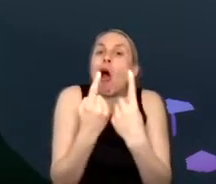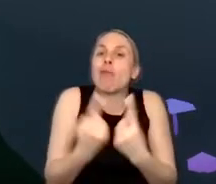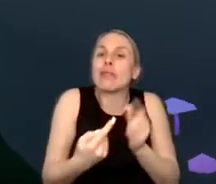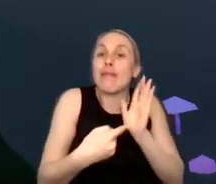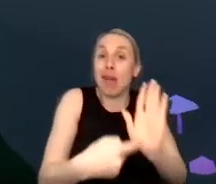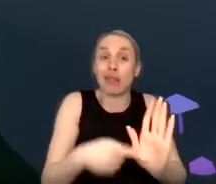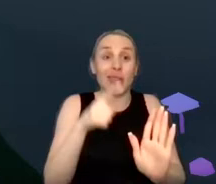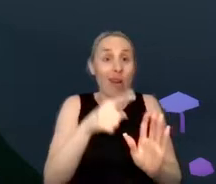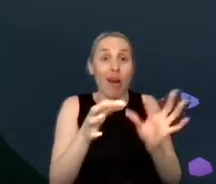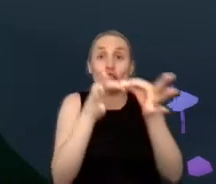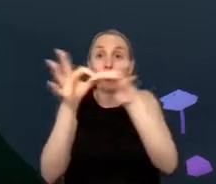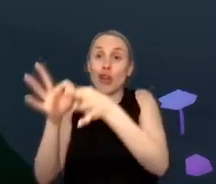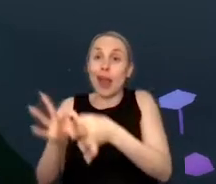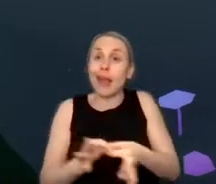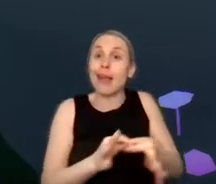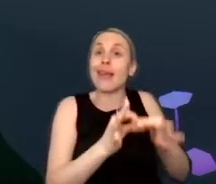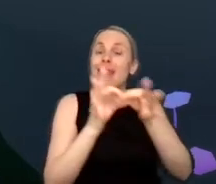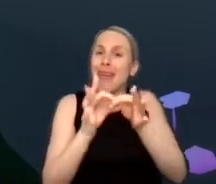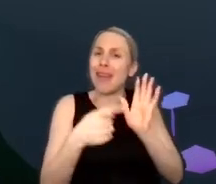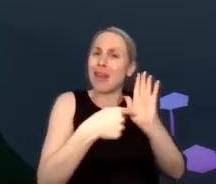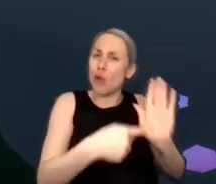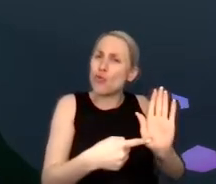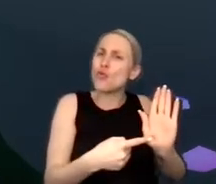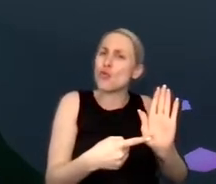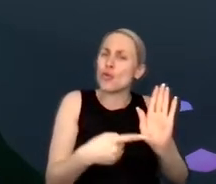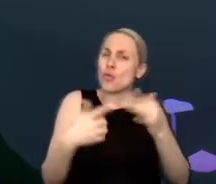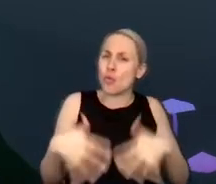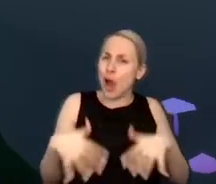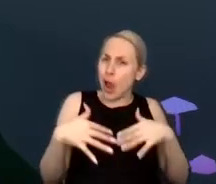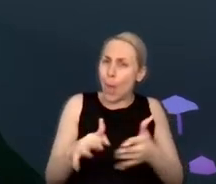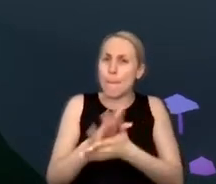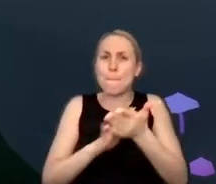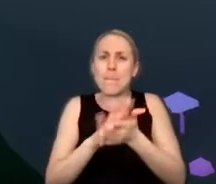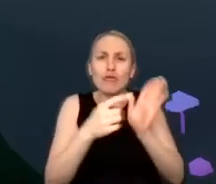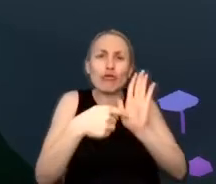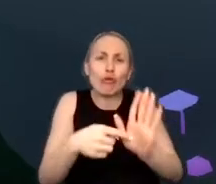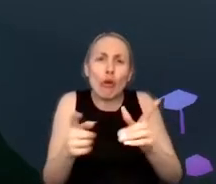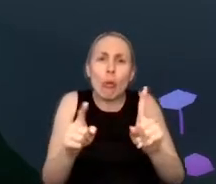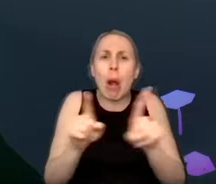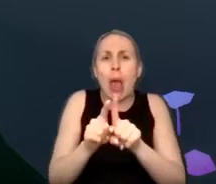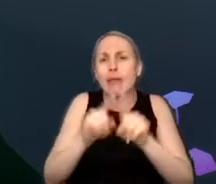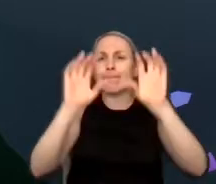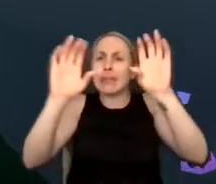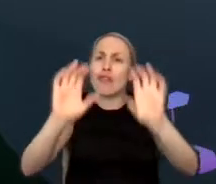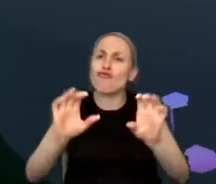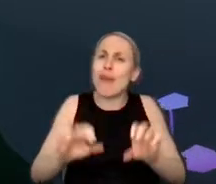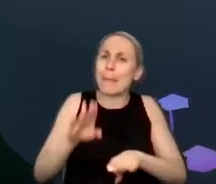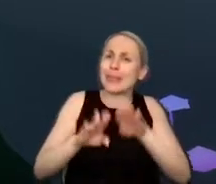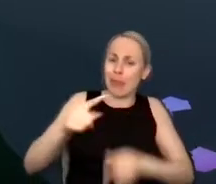chain is it often resulted in these kind of labyrinthine diagrammatic representations